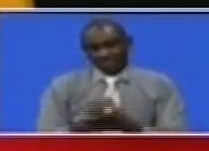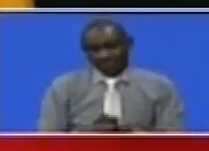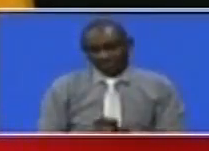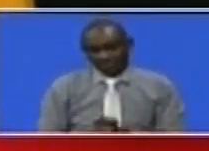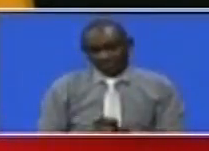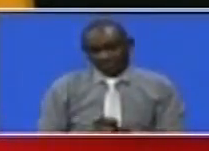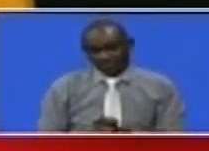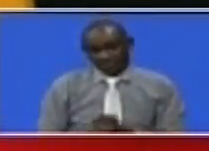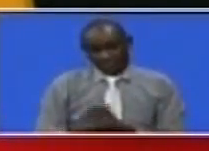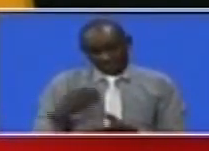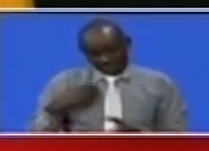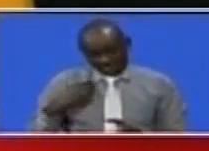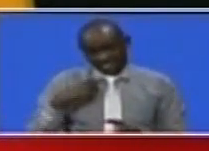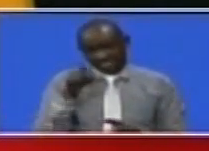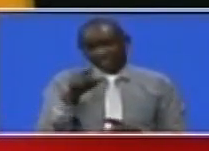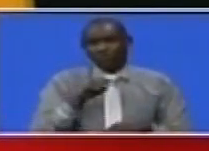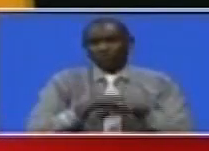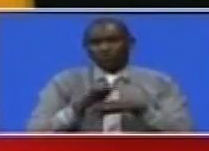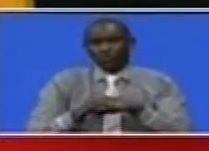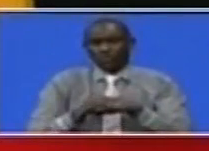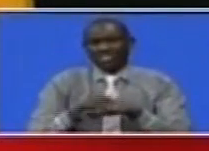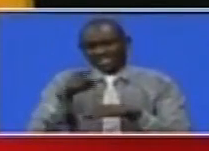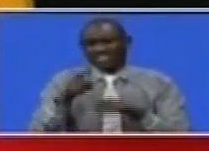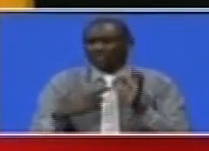May this eloquent sign of